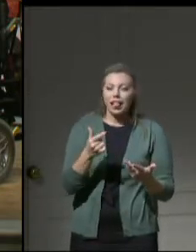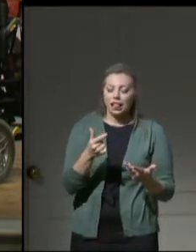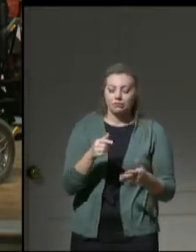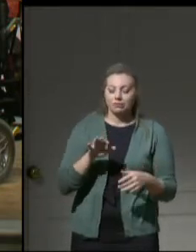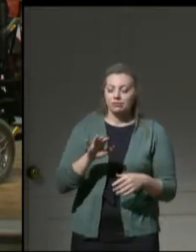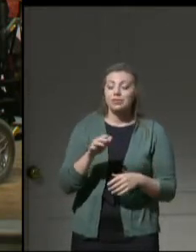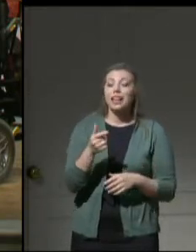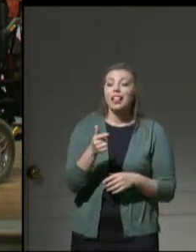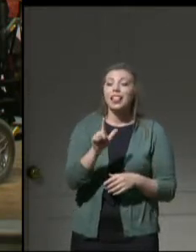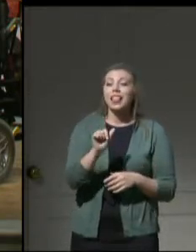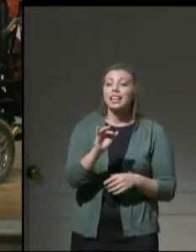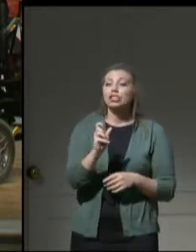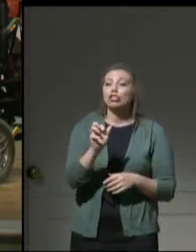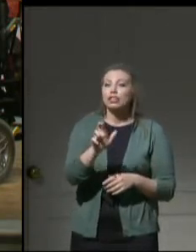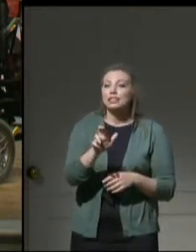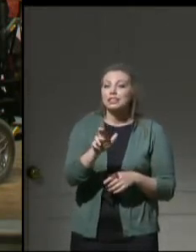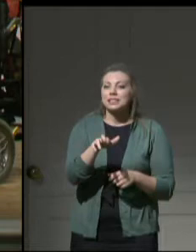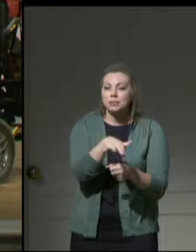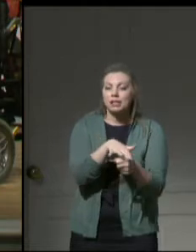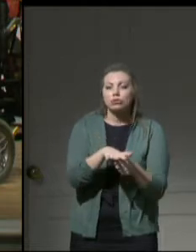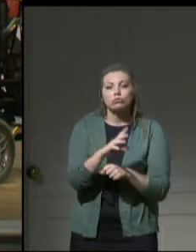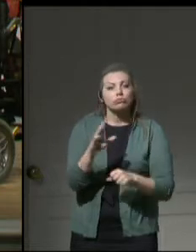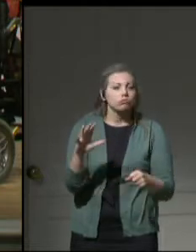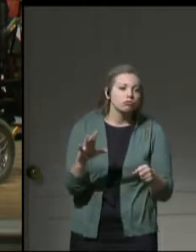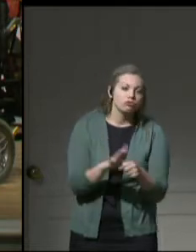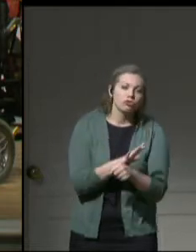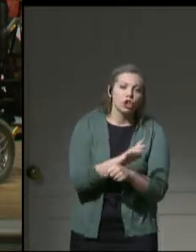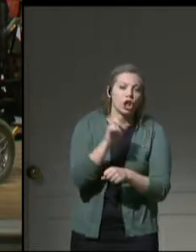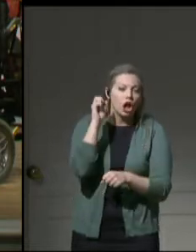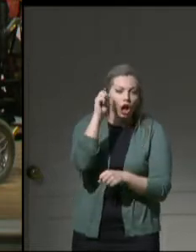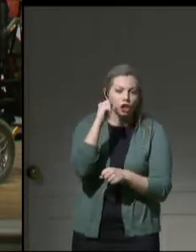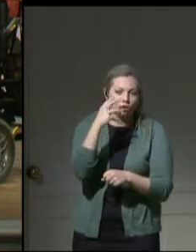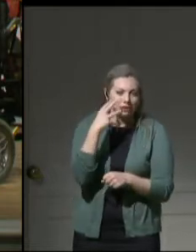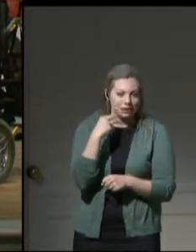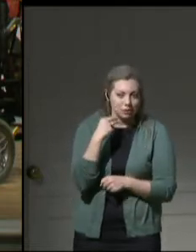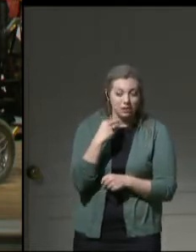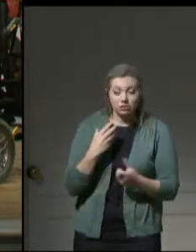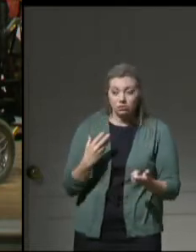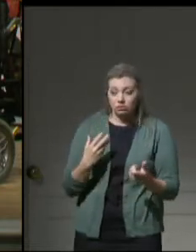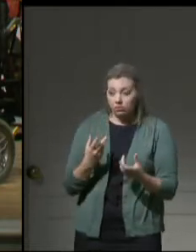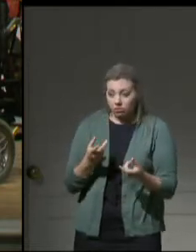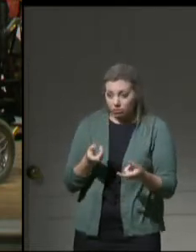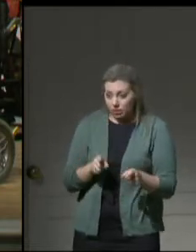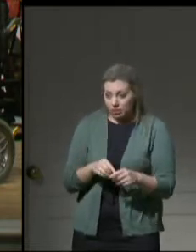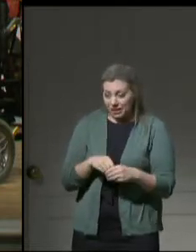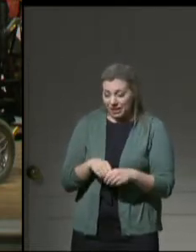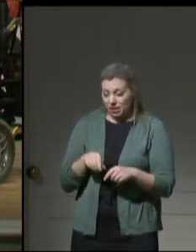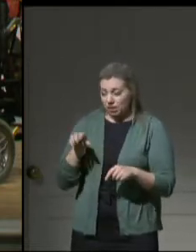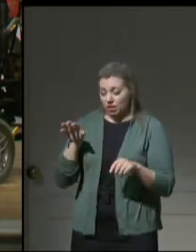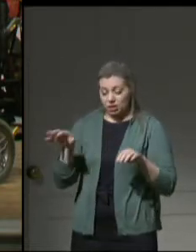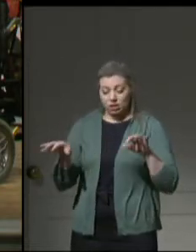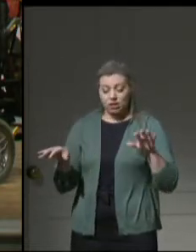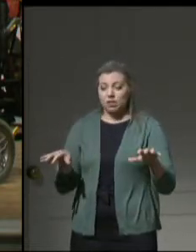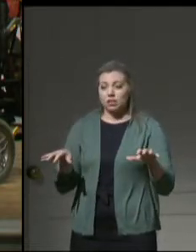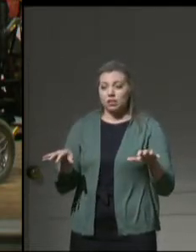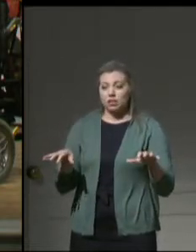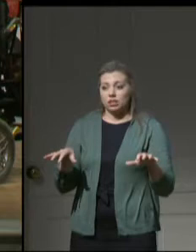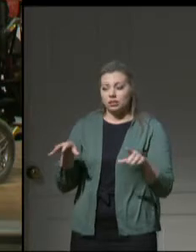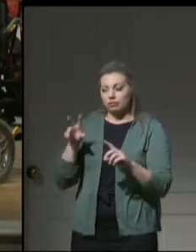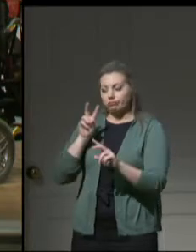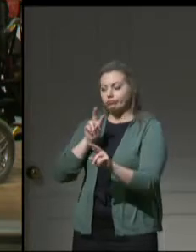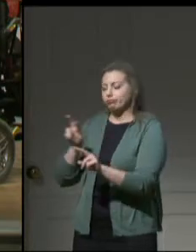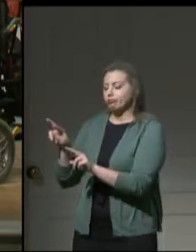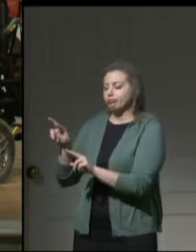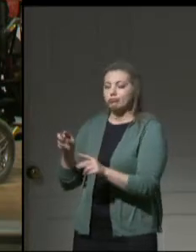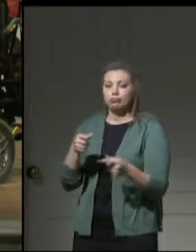and we've got a all audio experience. And both what's happening in the vista and what's happening with